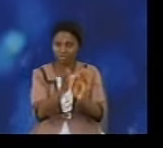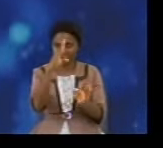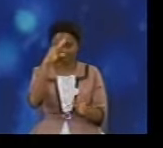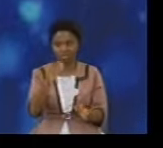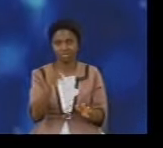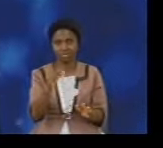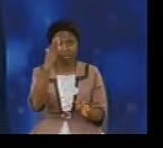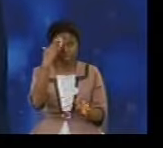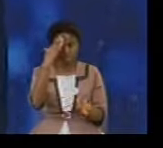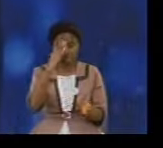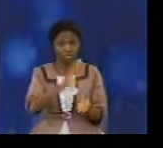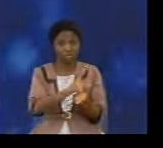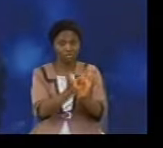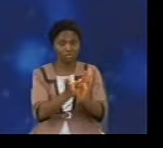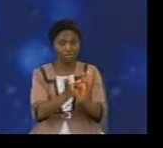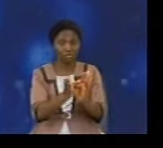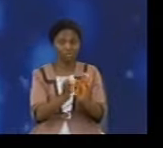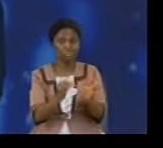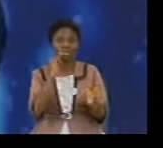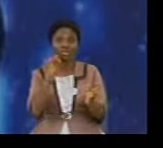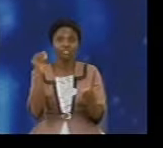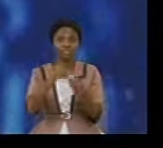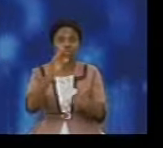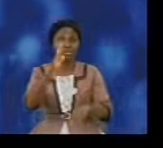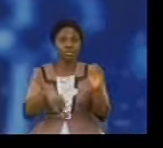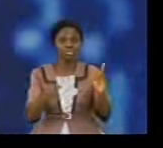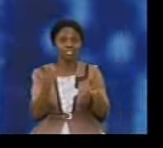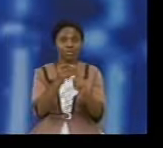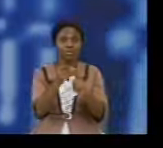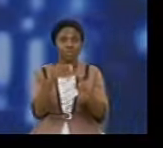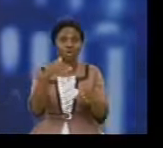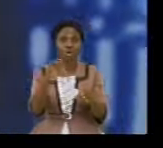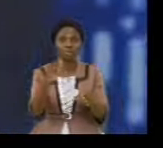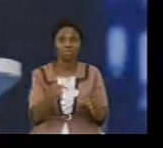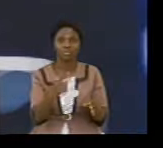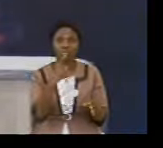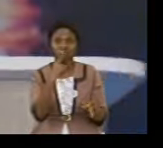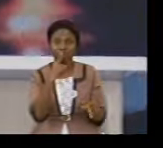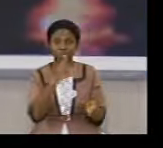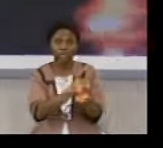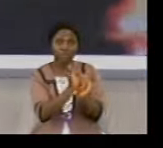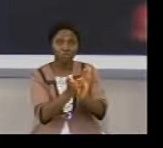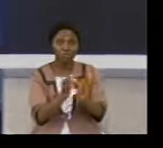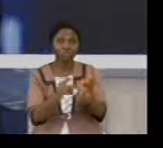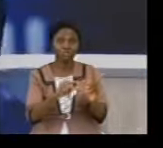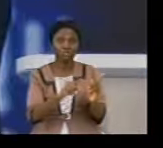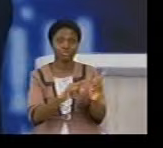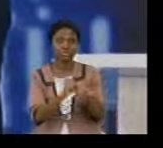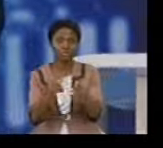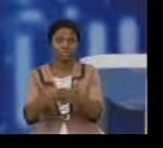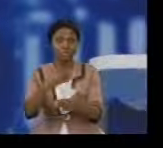the words of the mouth. Conversion goes beyond the testimony,